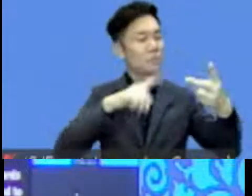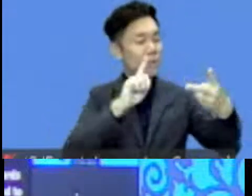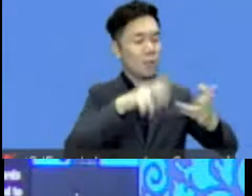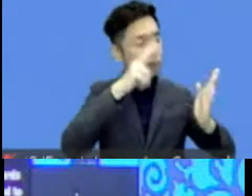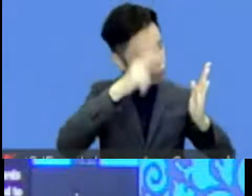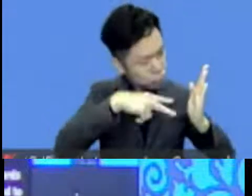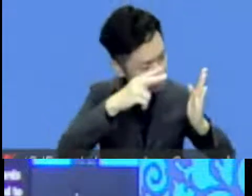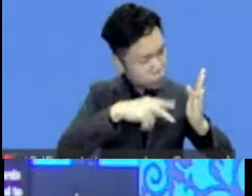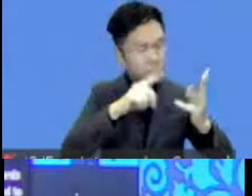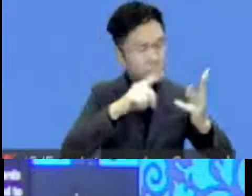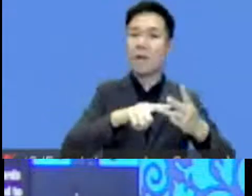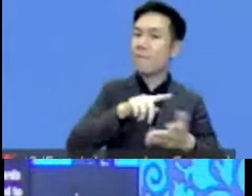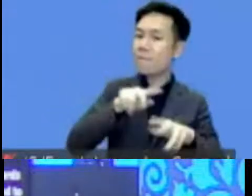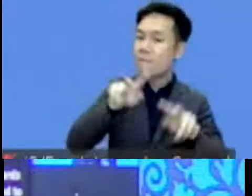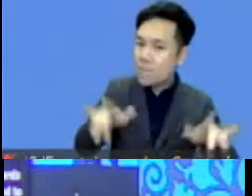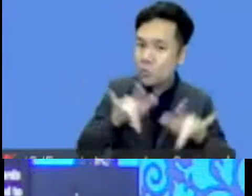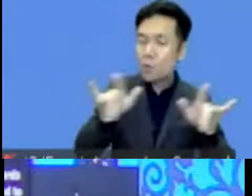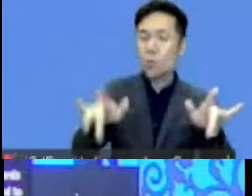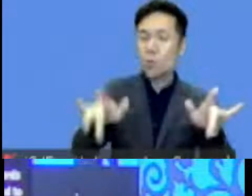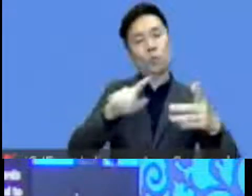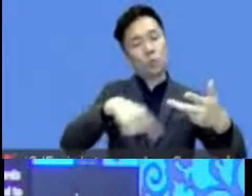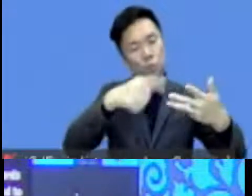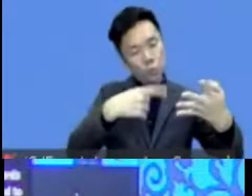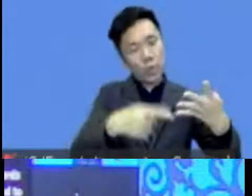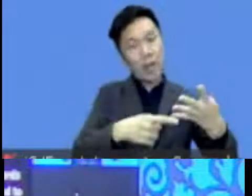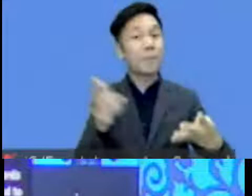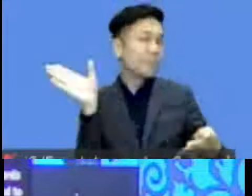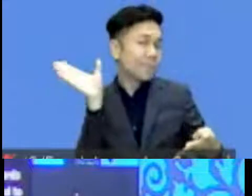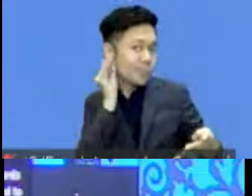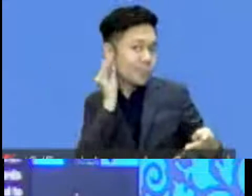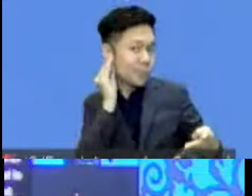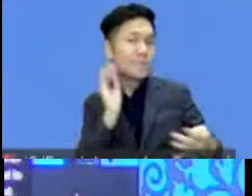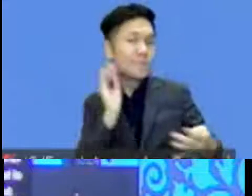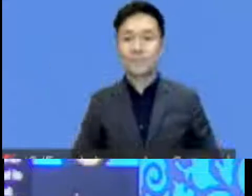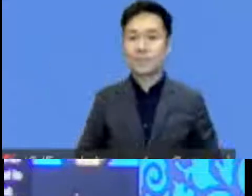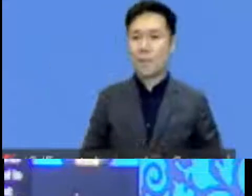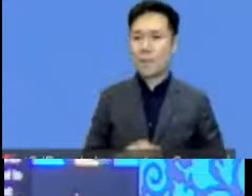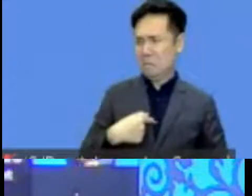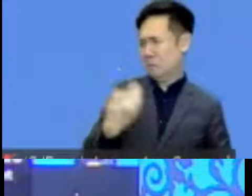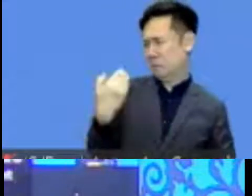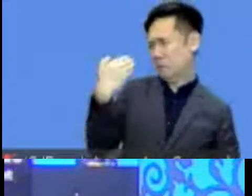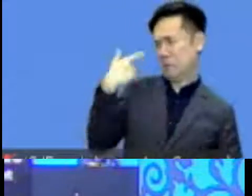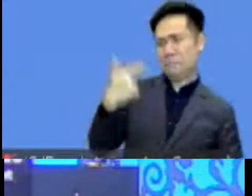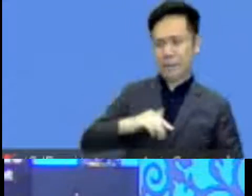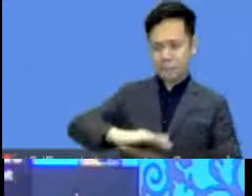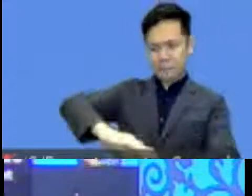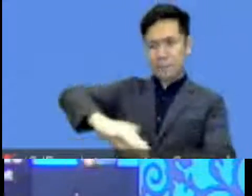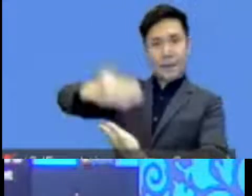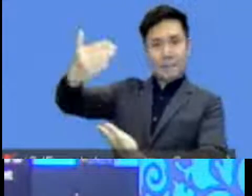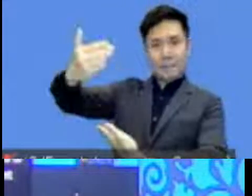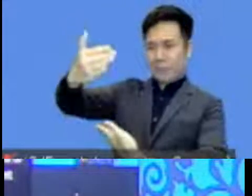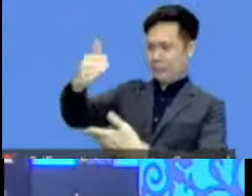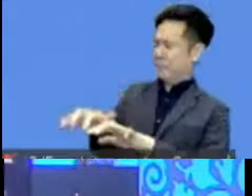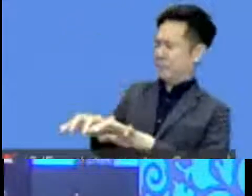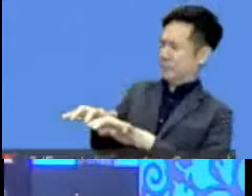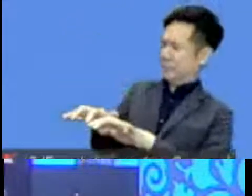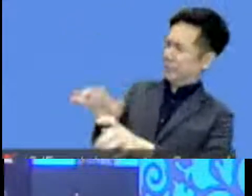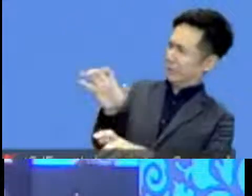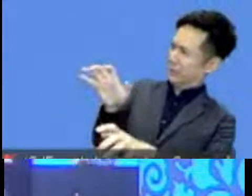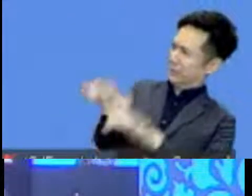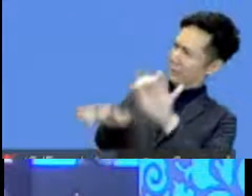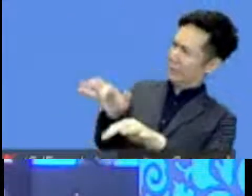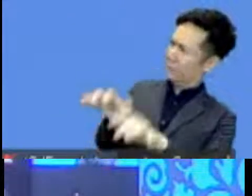audio. I remember my laptop having issues. I would email our IT help